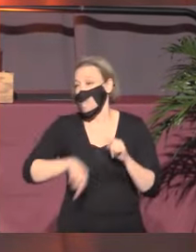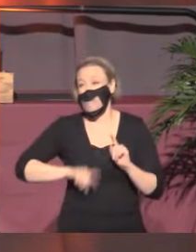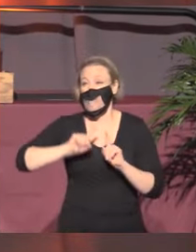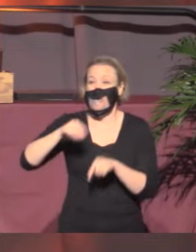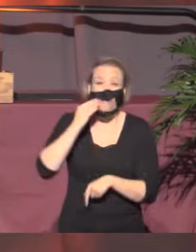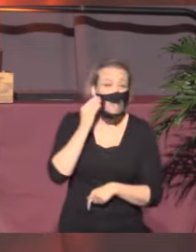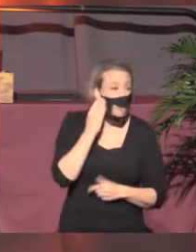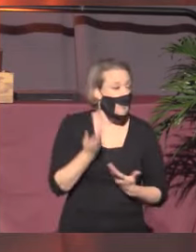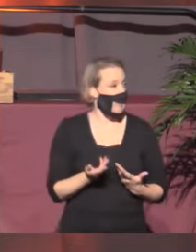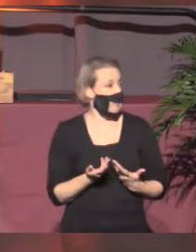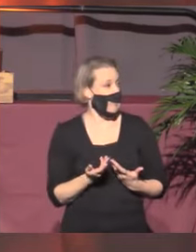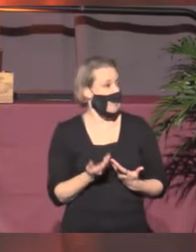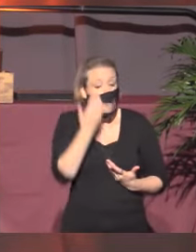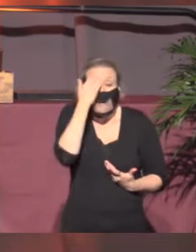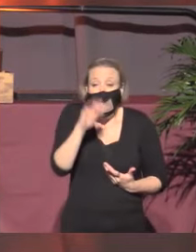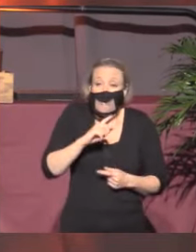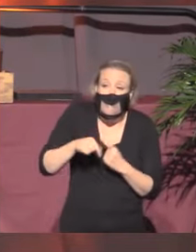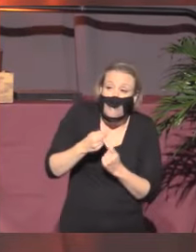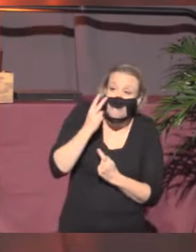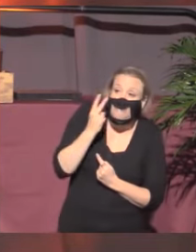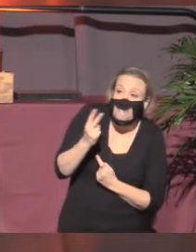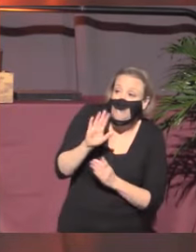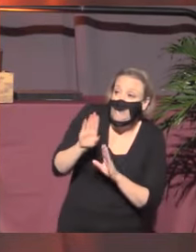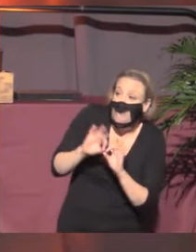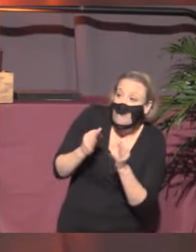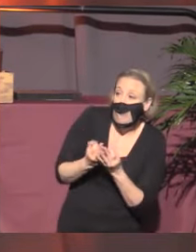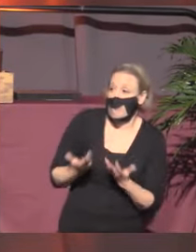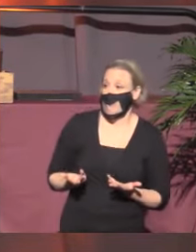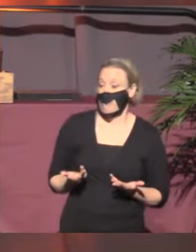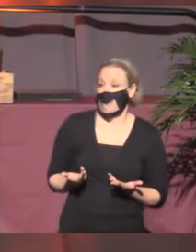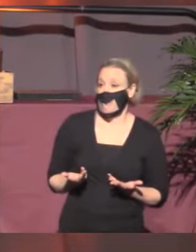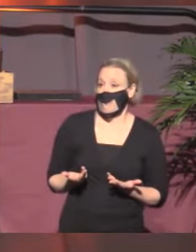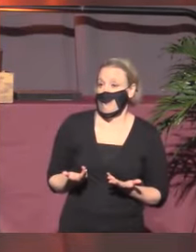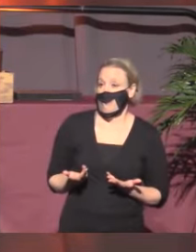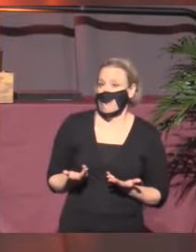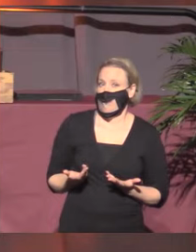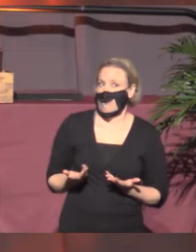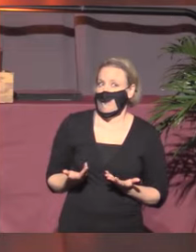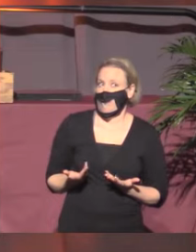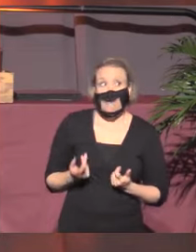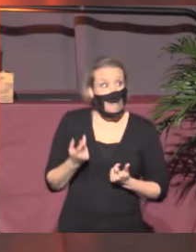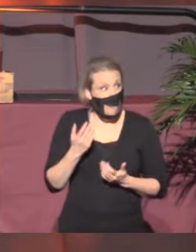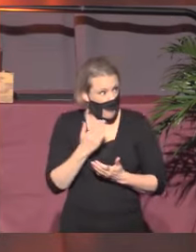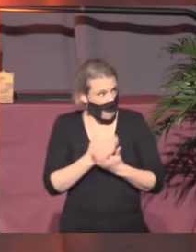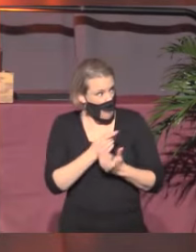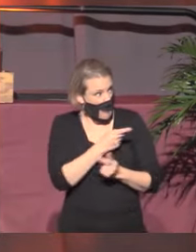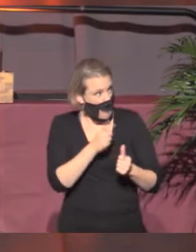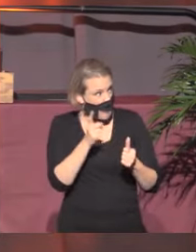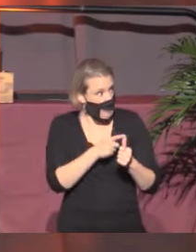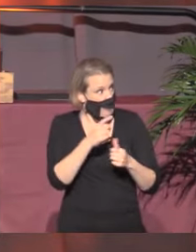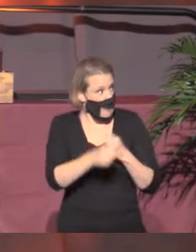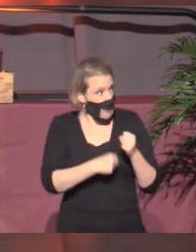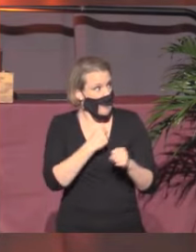you would see your family members again. All of that happened during the first year for some of you. But